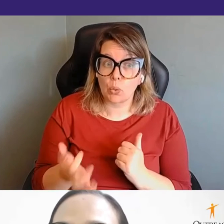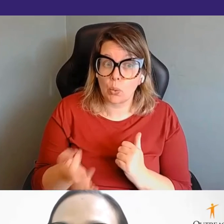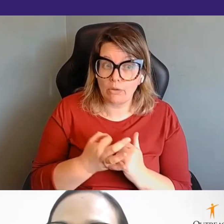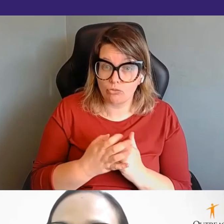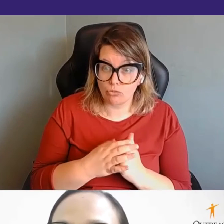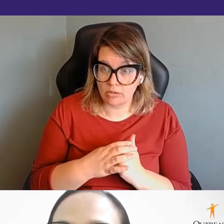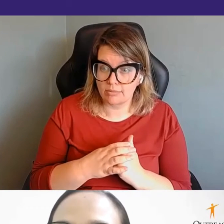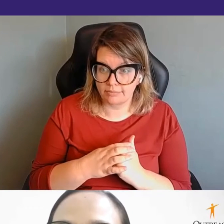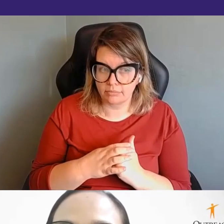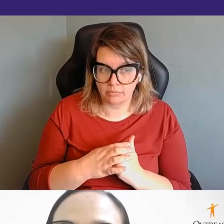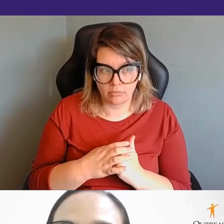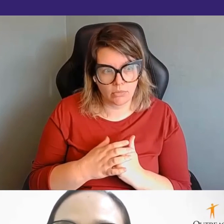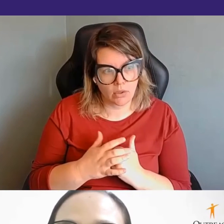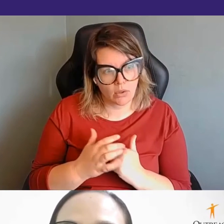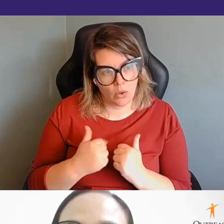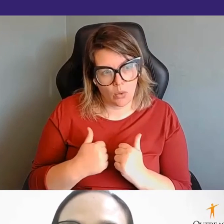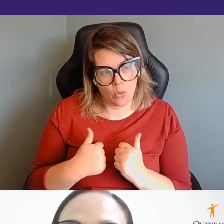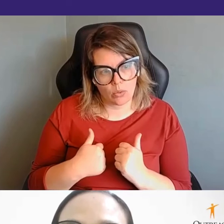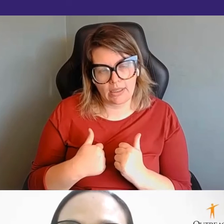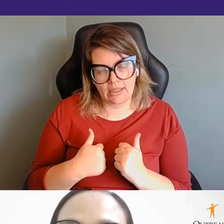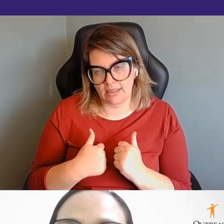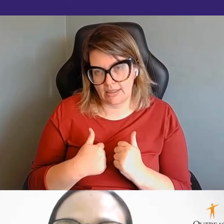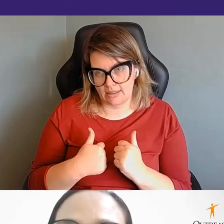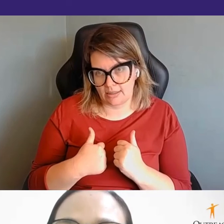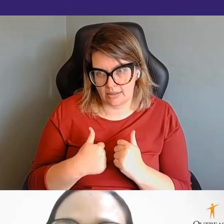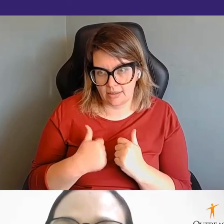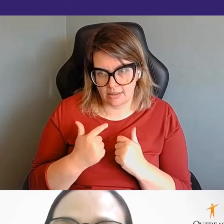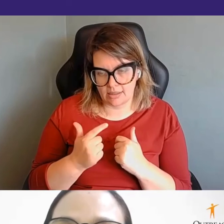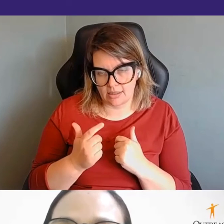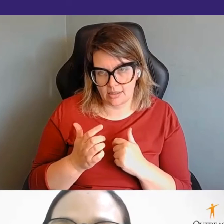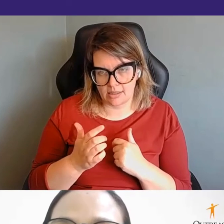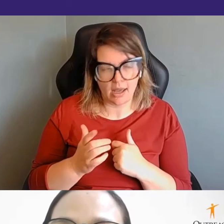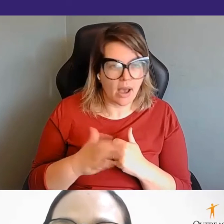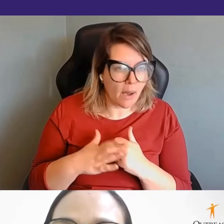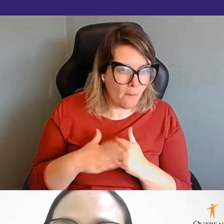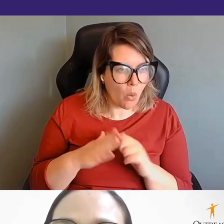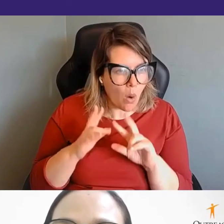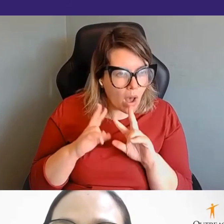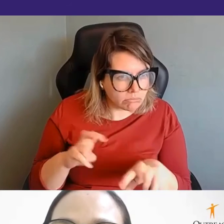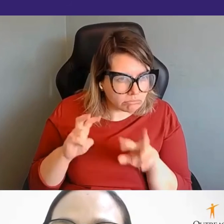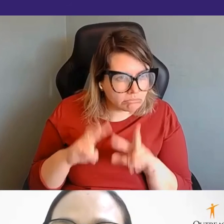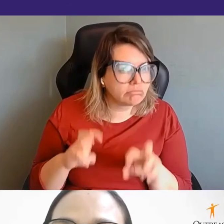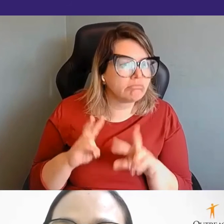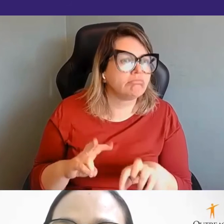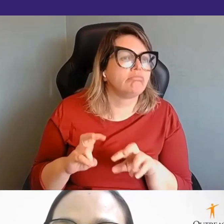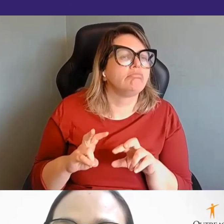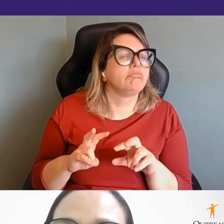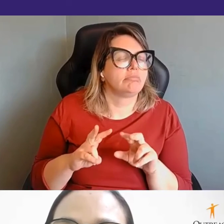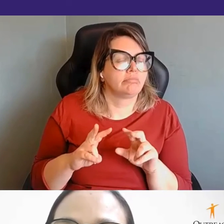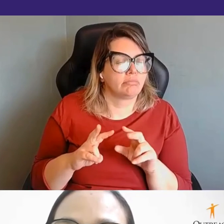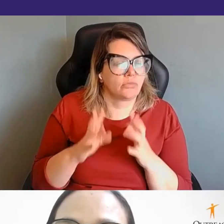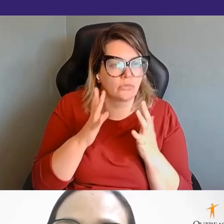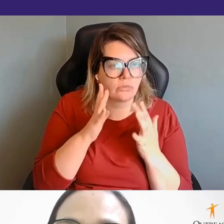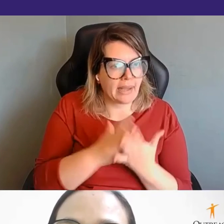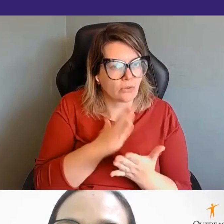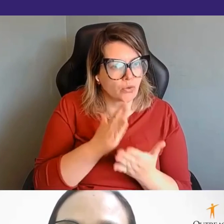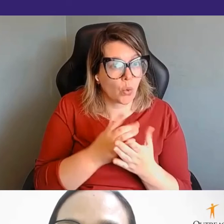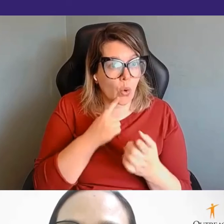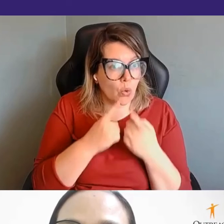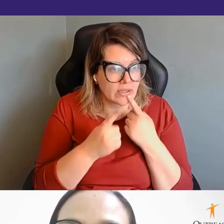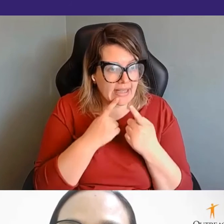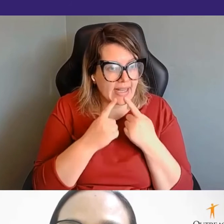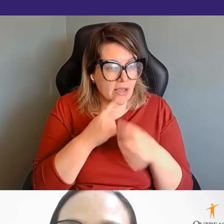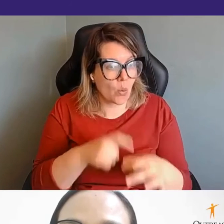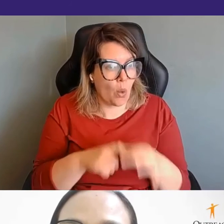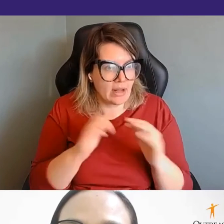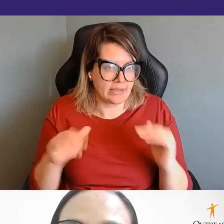are increasingly working on ensuring data quality. Now, what we do, and Nancy reflected